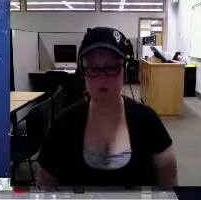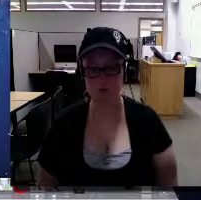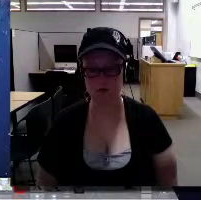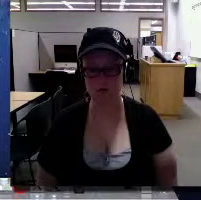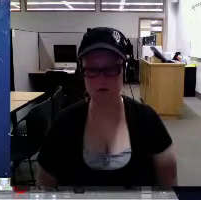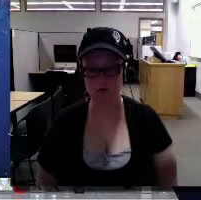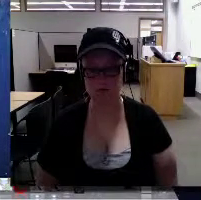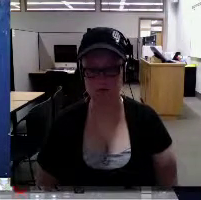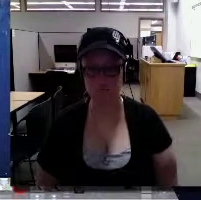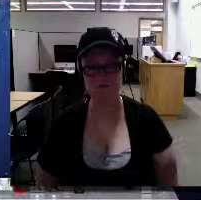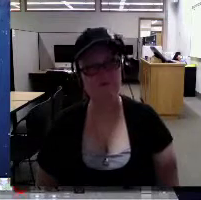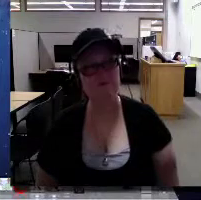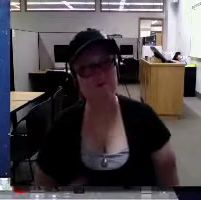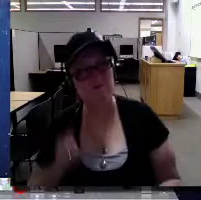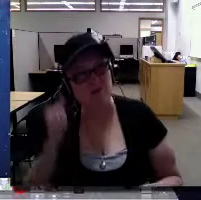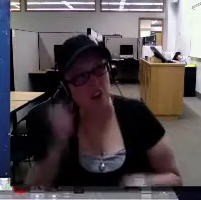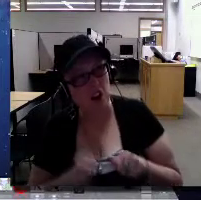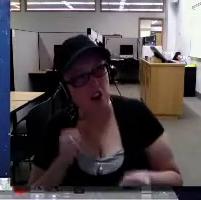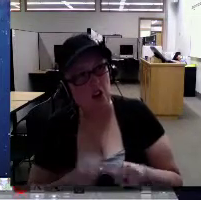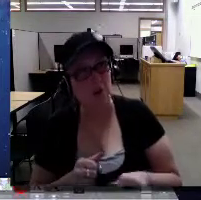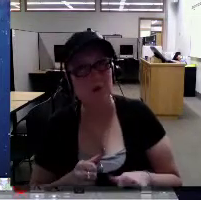cabin.